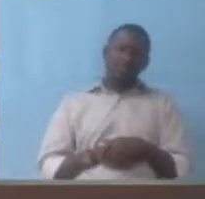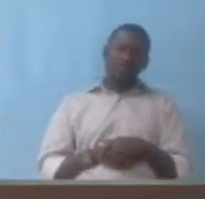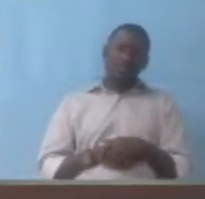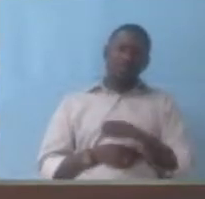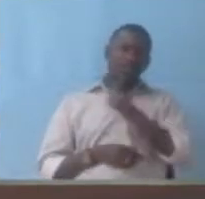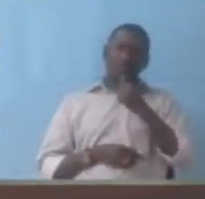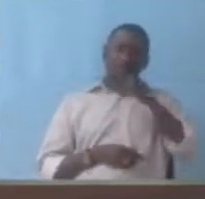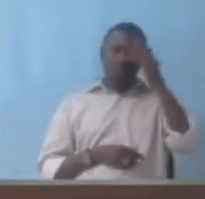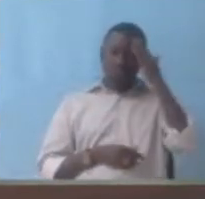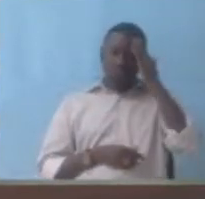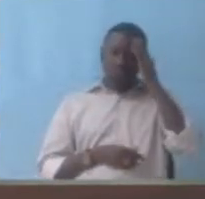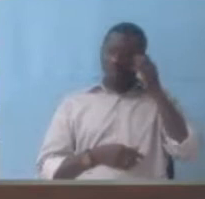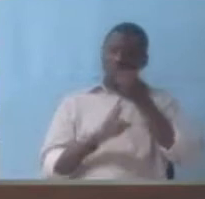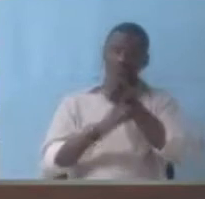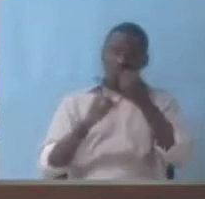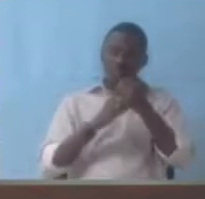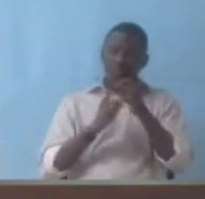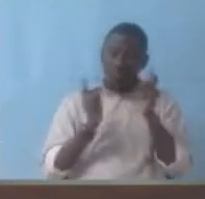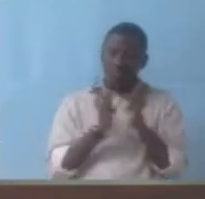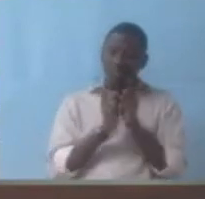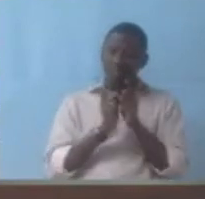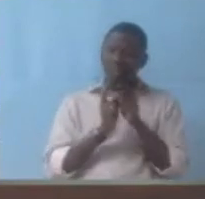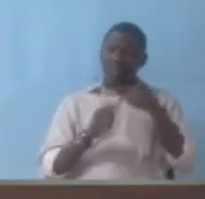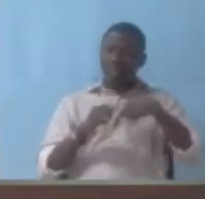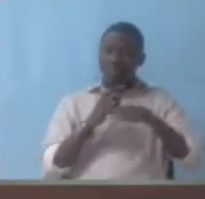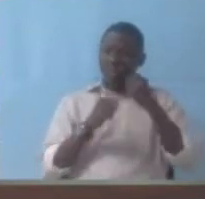knowing that the situation we found ourselves in was not